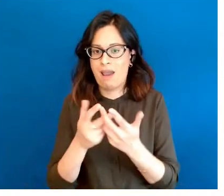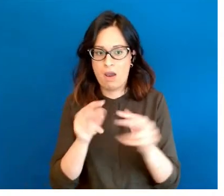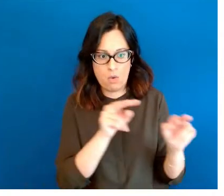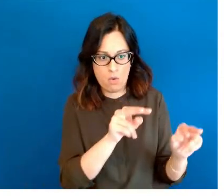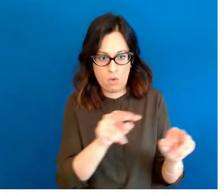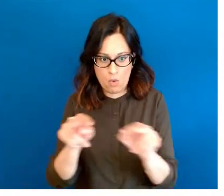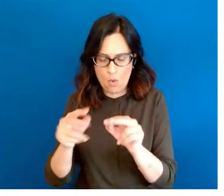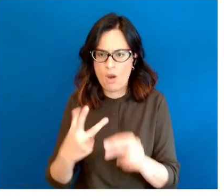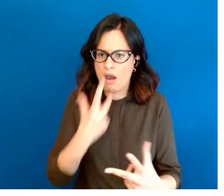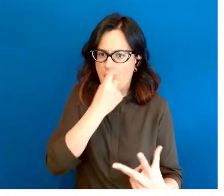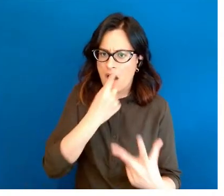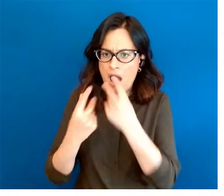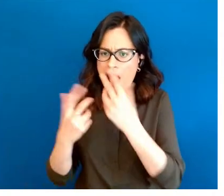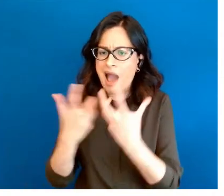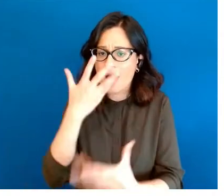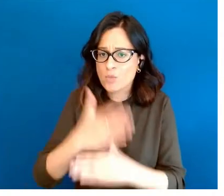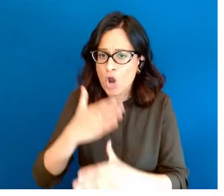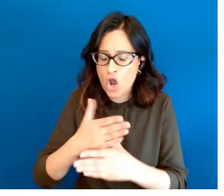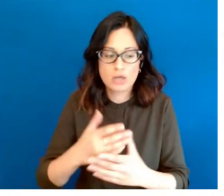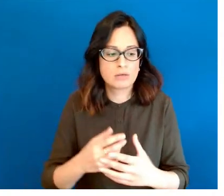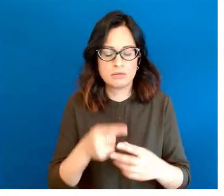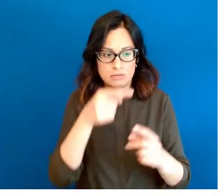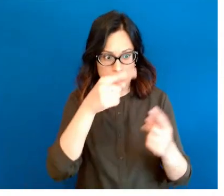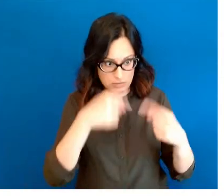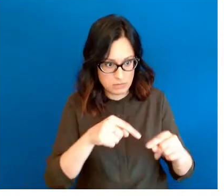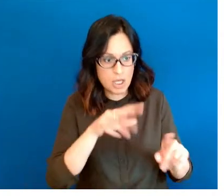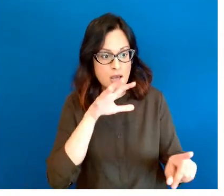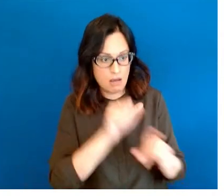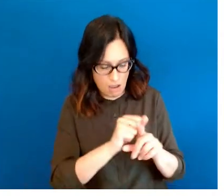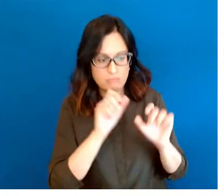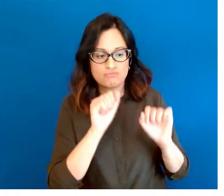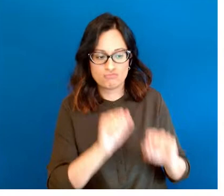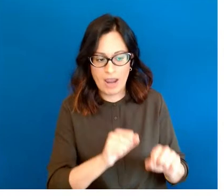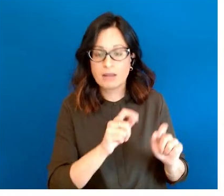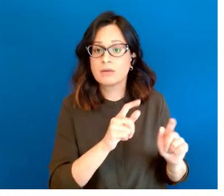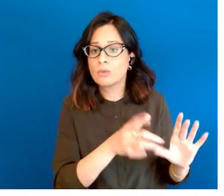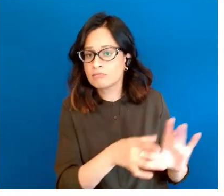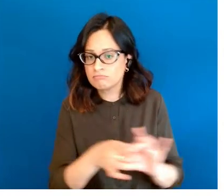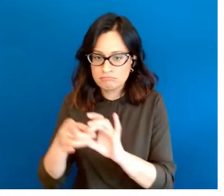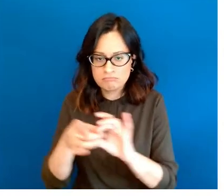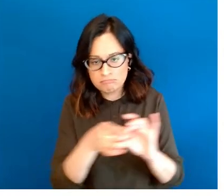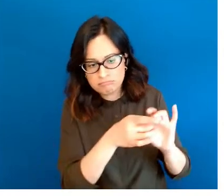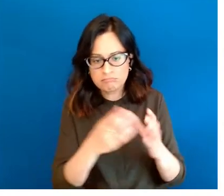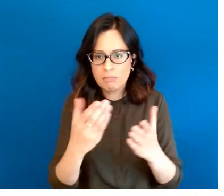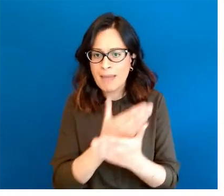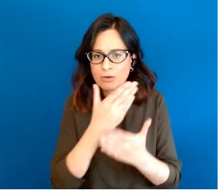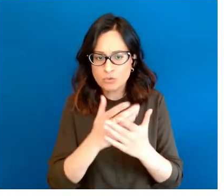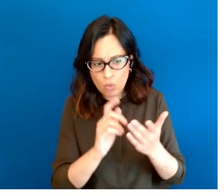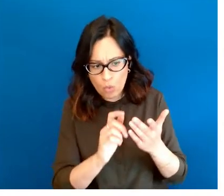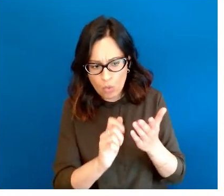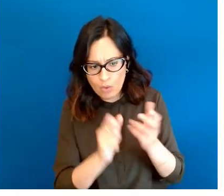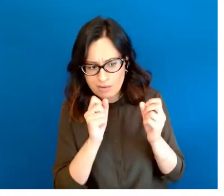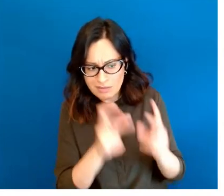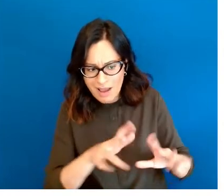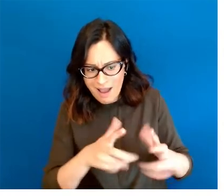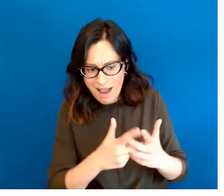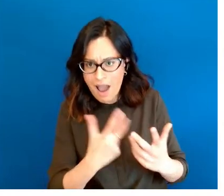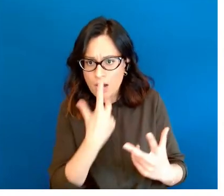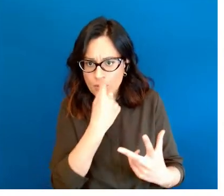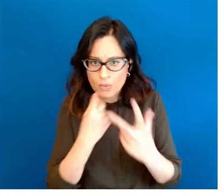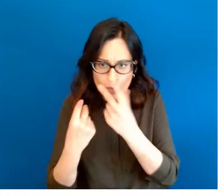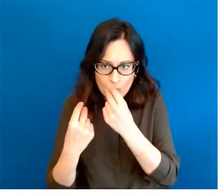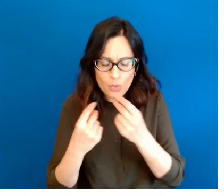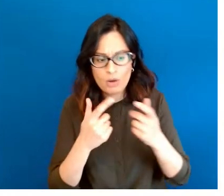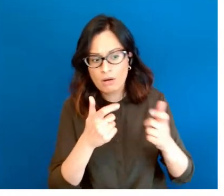Having checked that the diagnosis is correct, the patient is concordant with treatment, and that the technique is good, and they're still out of control, then